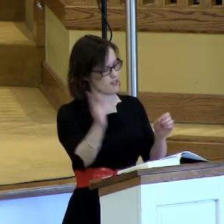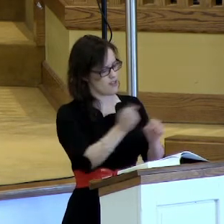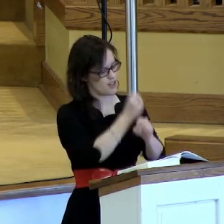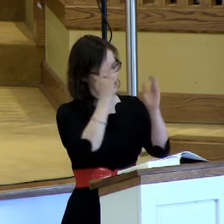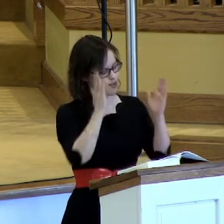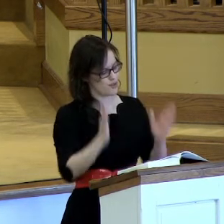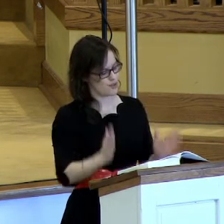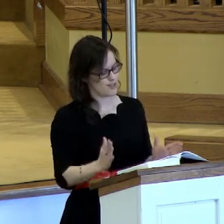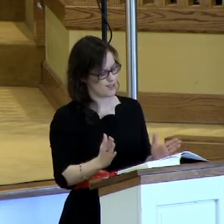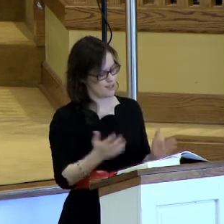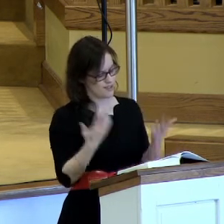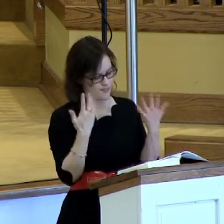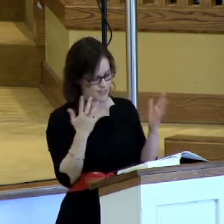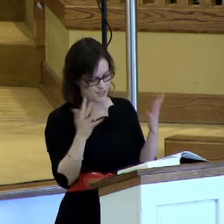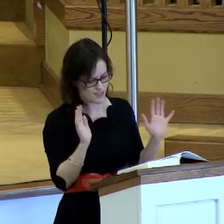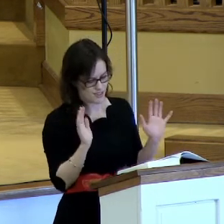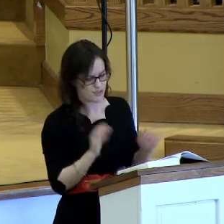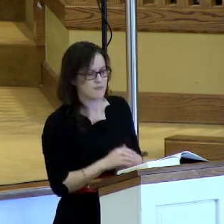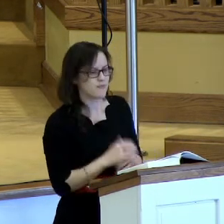God. Amen.